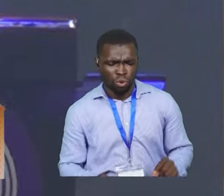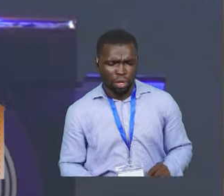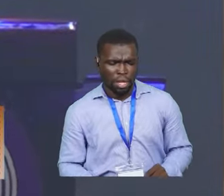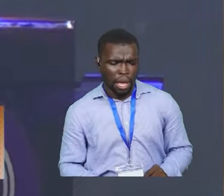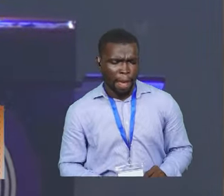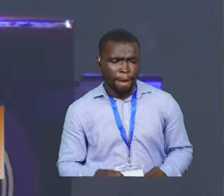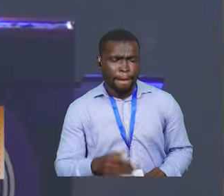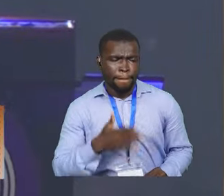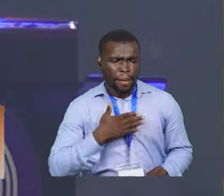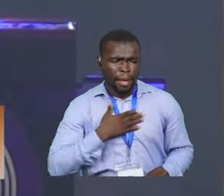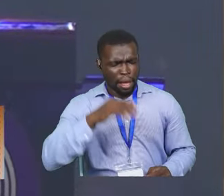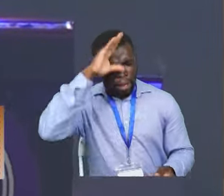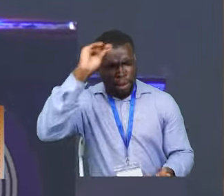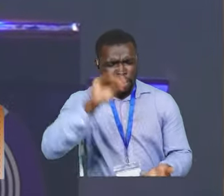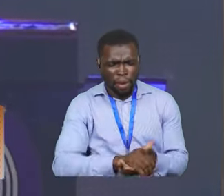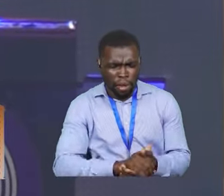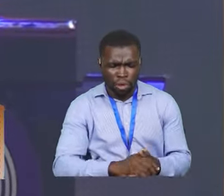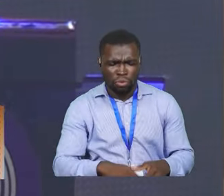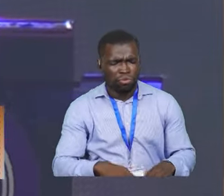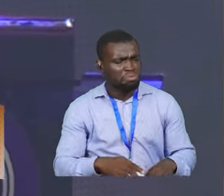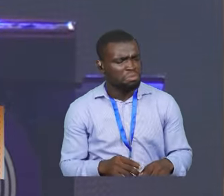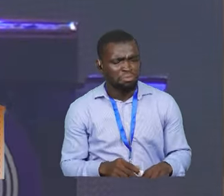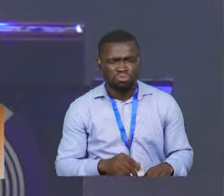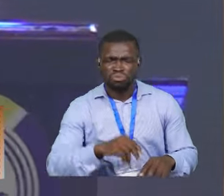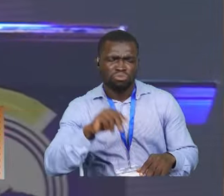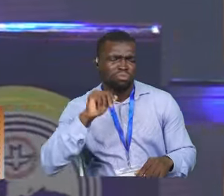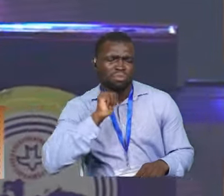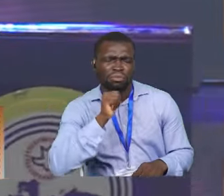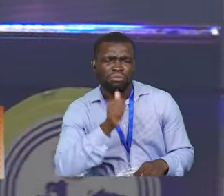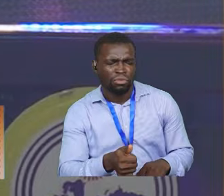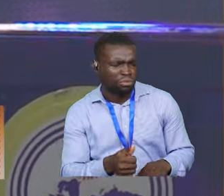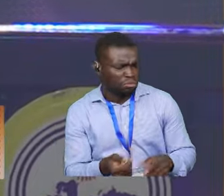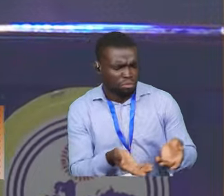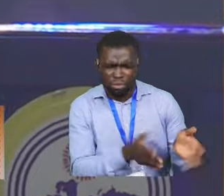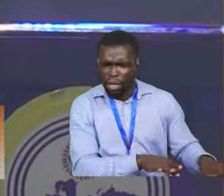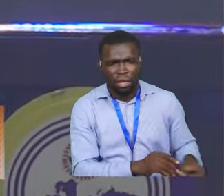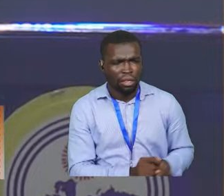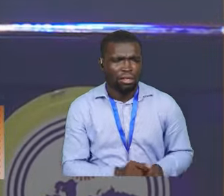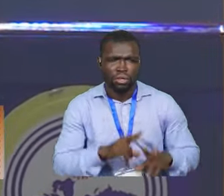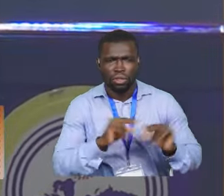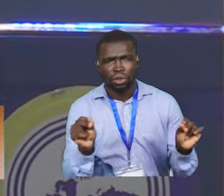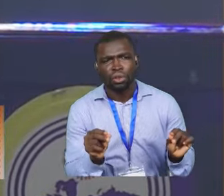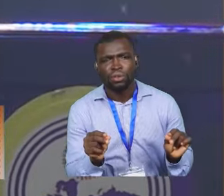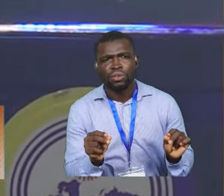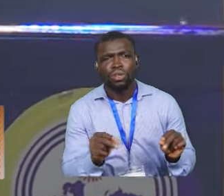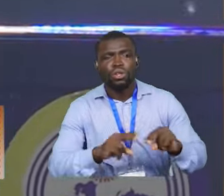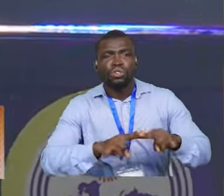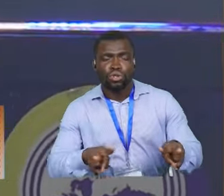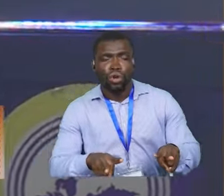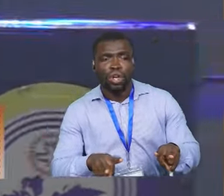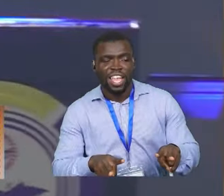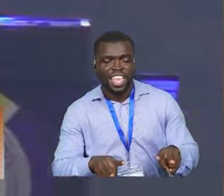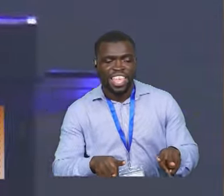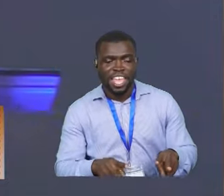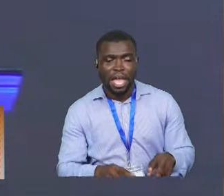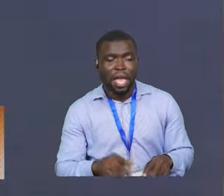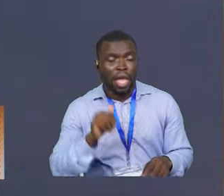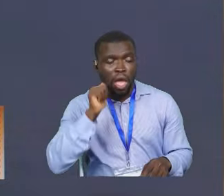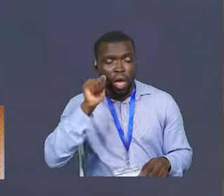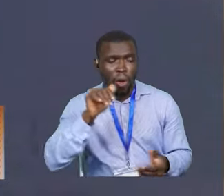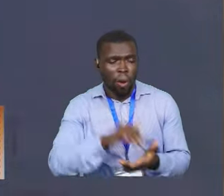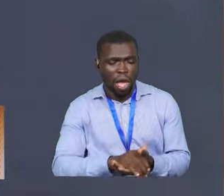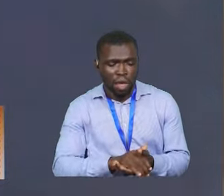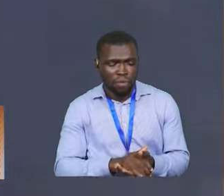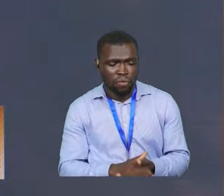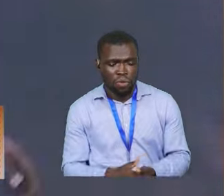way. I will not understand this. And then